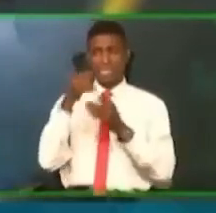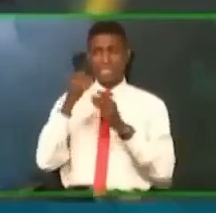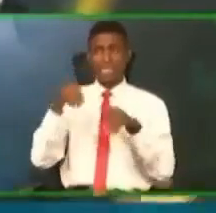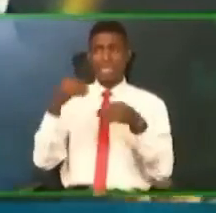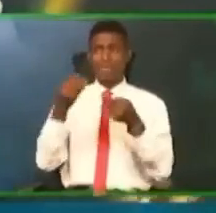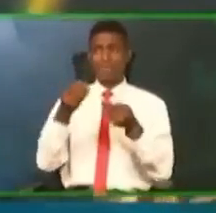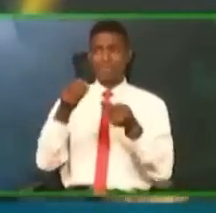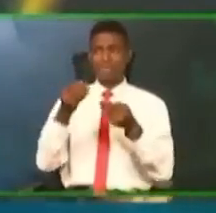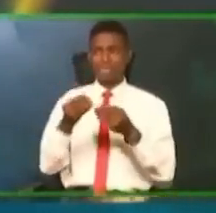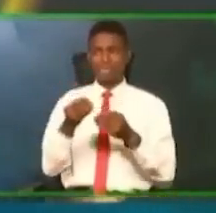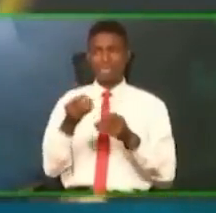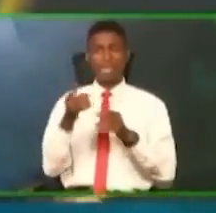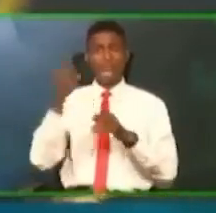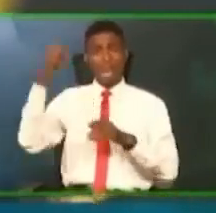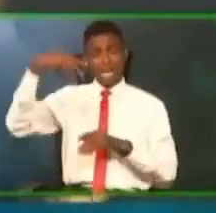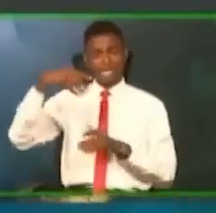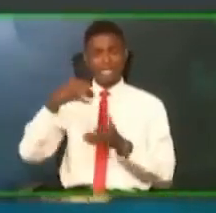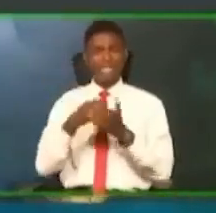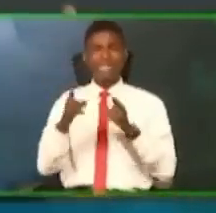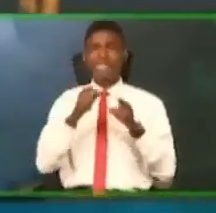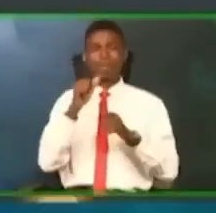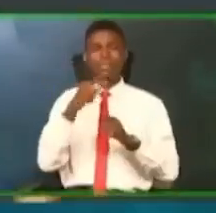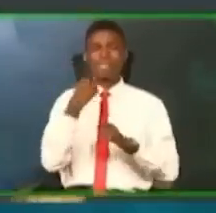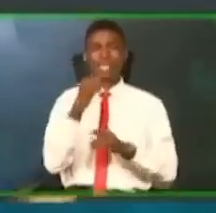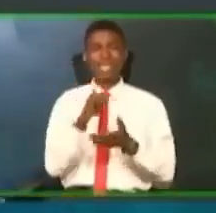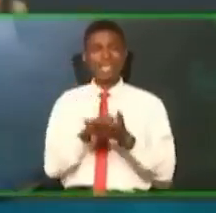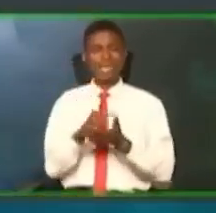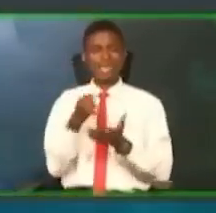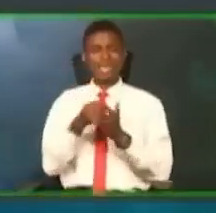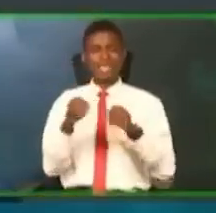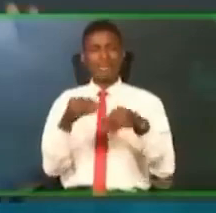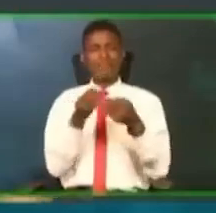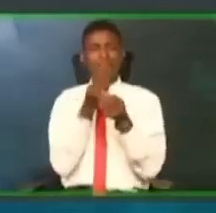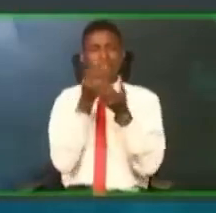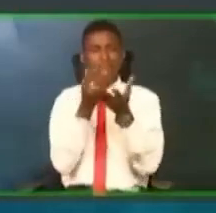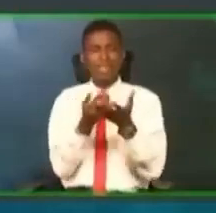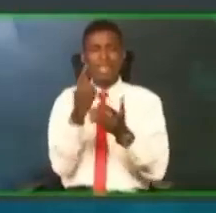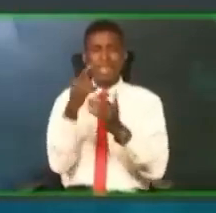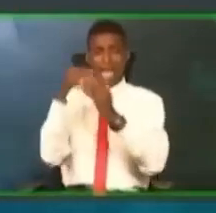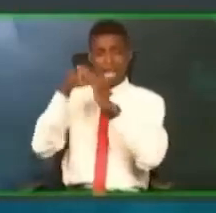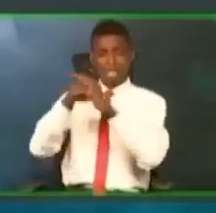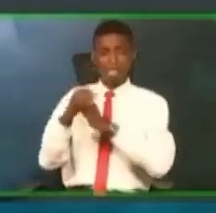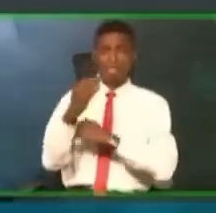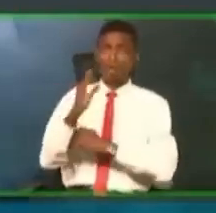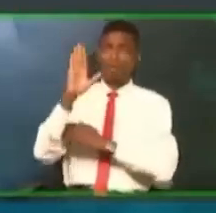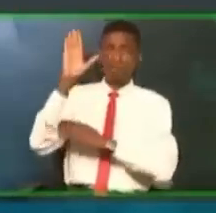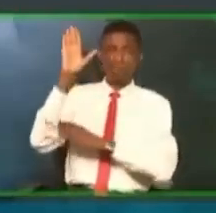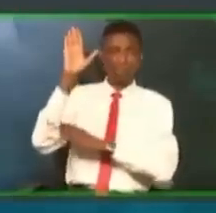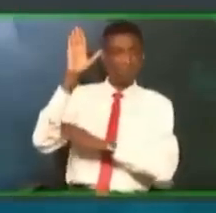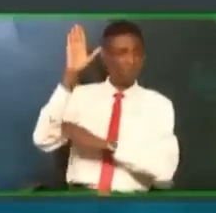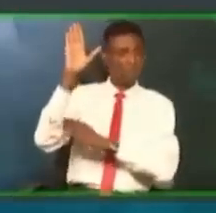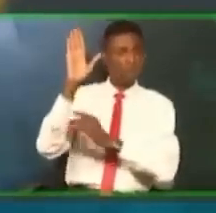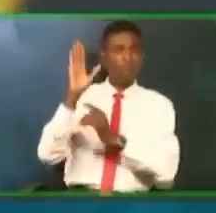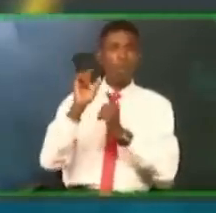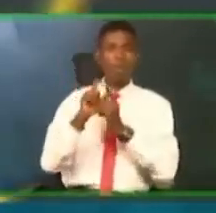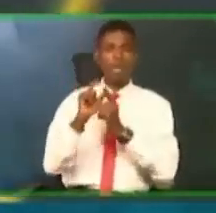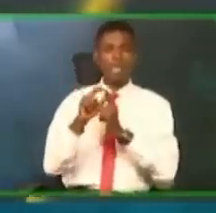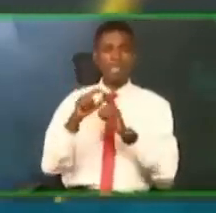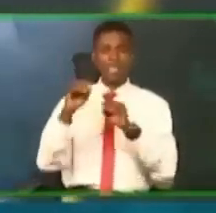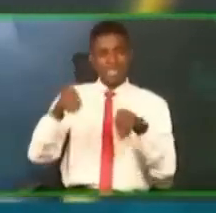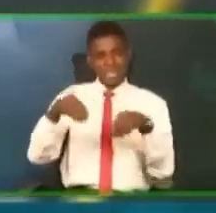giveth information. The entrance of thy word, just follow me carefully. The entrance of thy